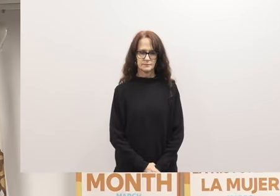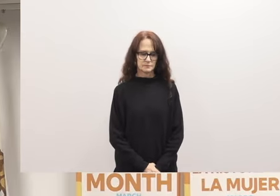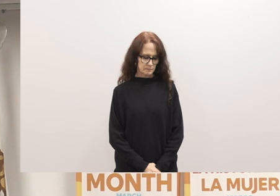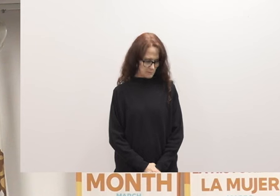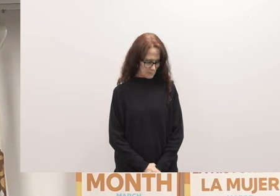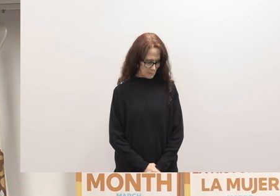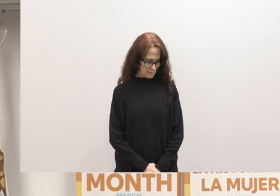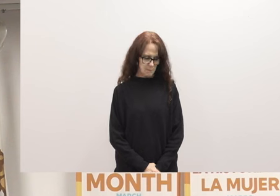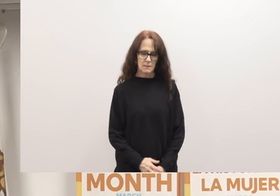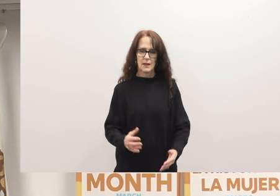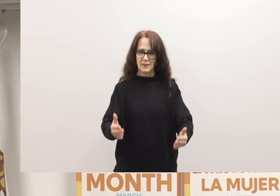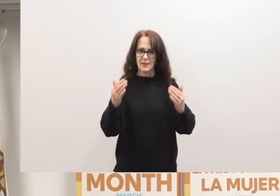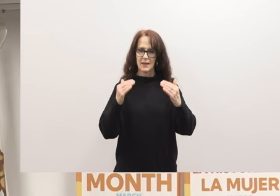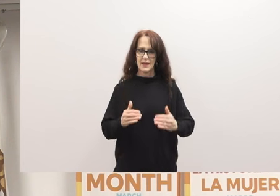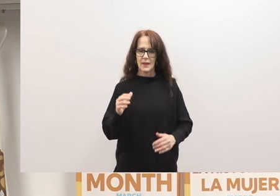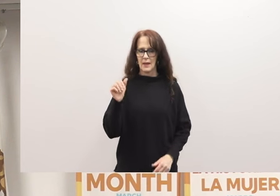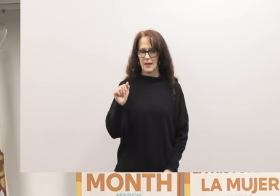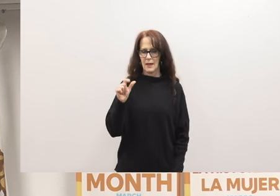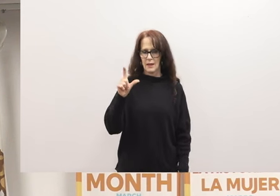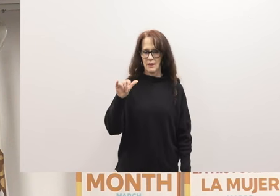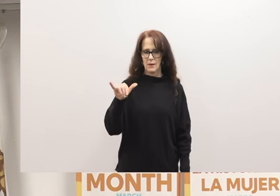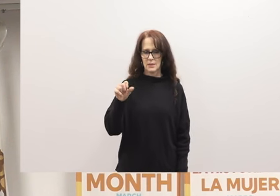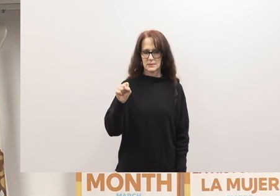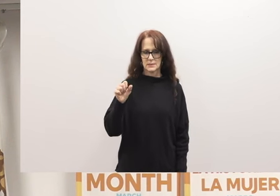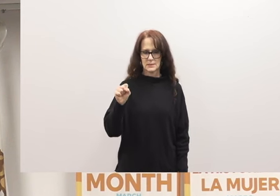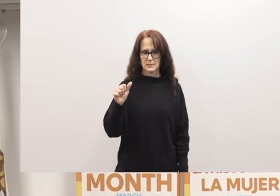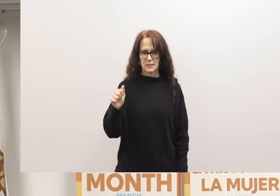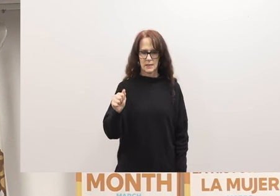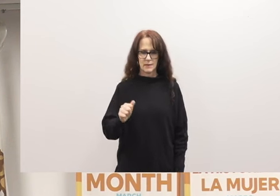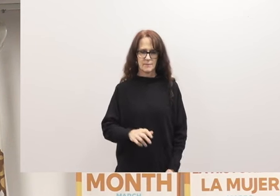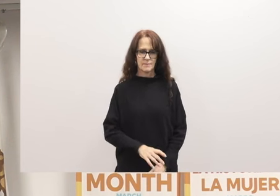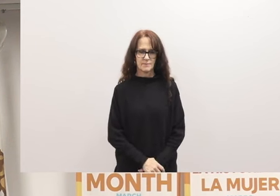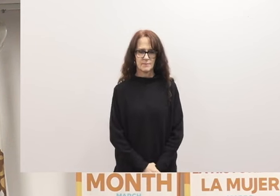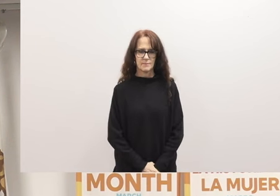Thank you. Next, we have Alyssa. Alyssa.